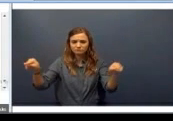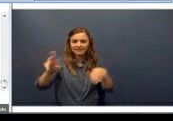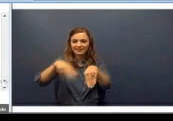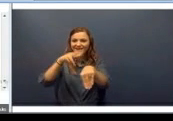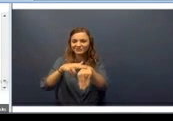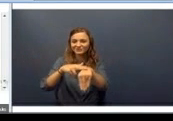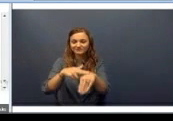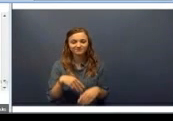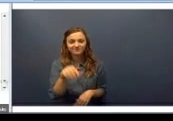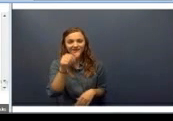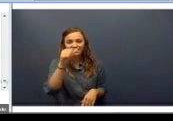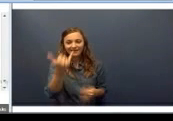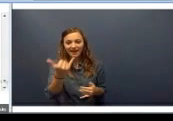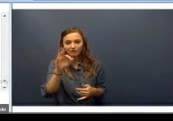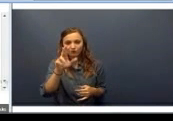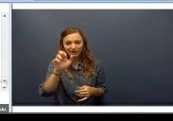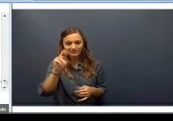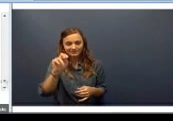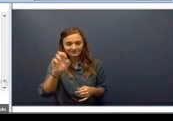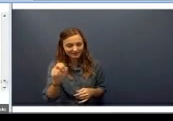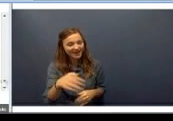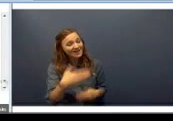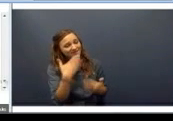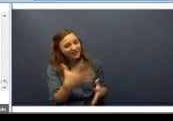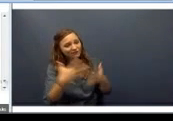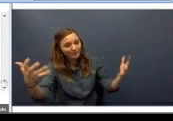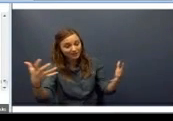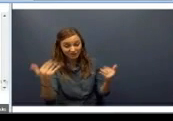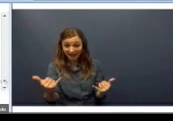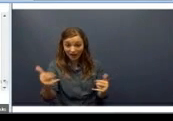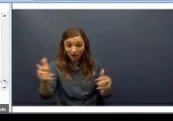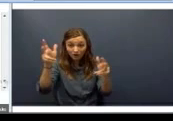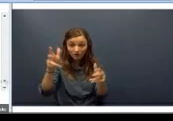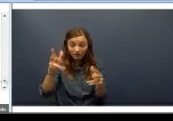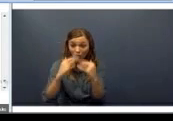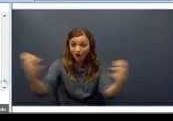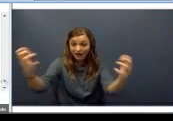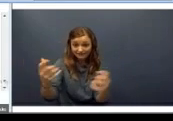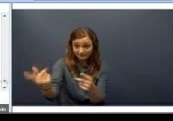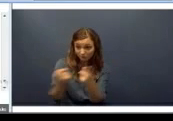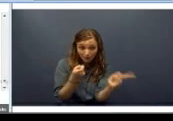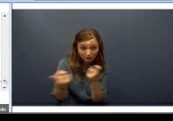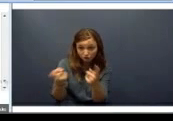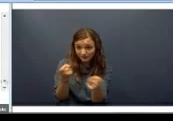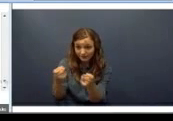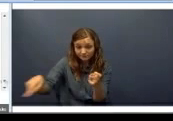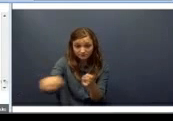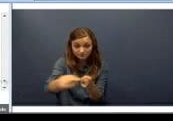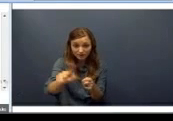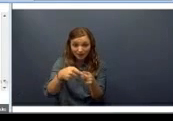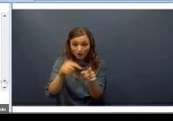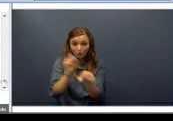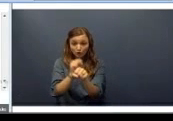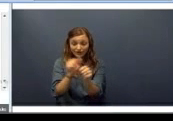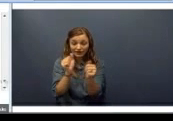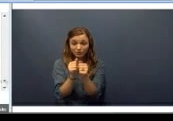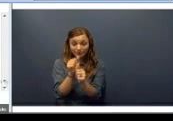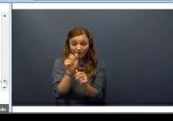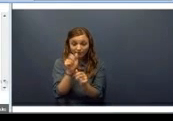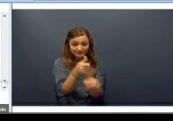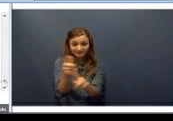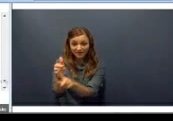places across the nation. Thank you very much. Now to our listeners, are there any